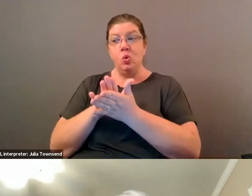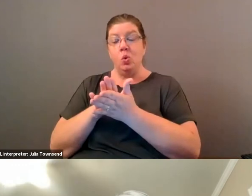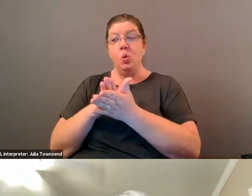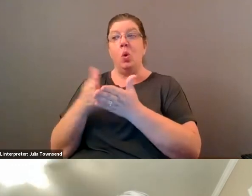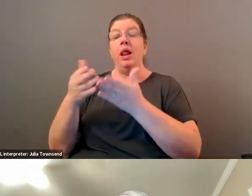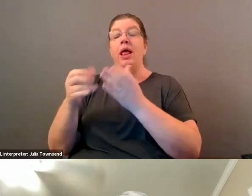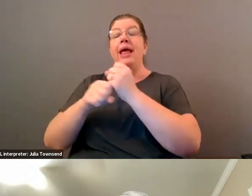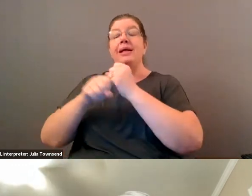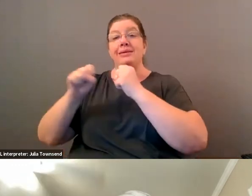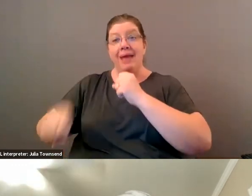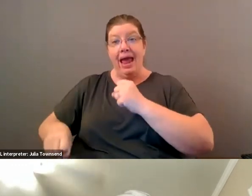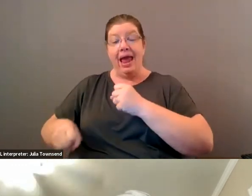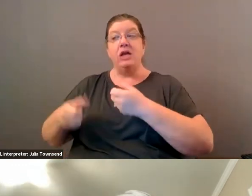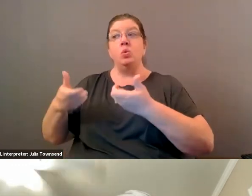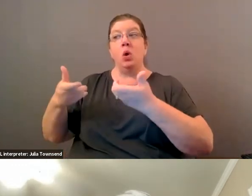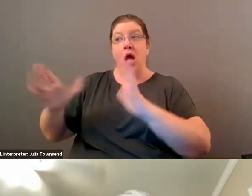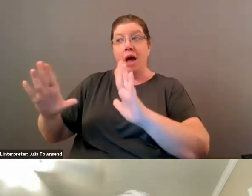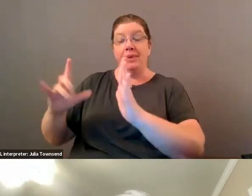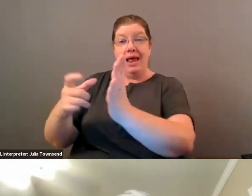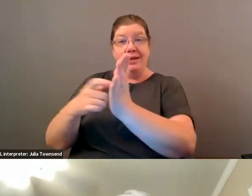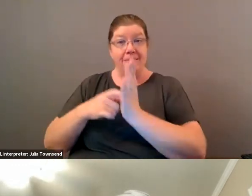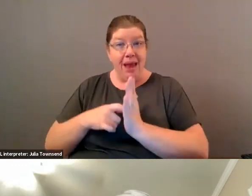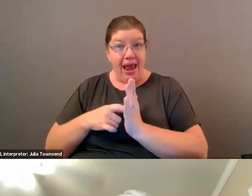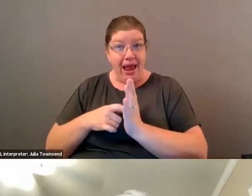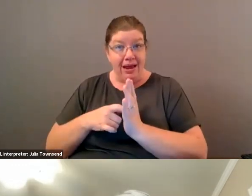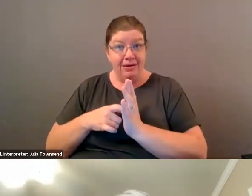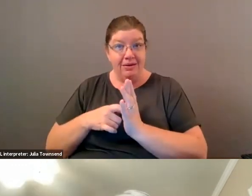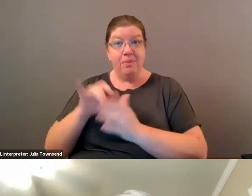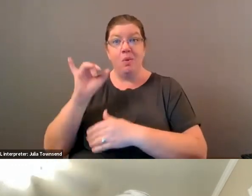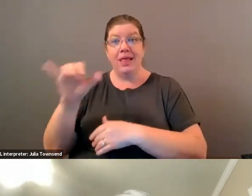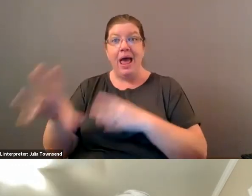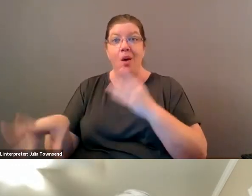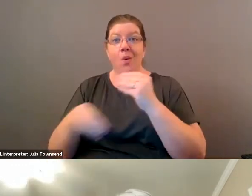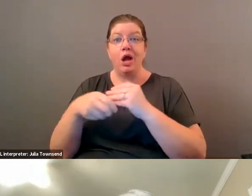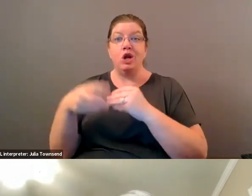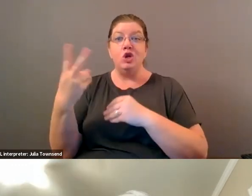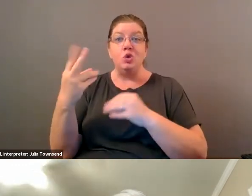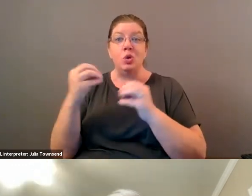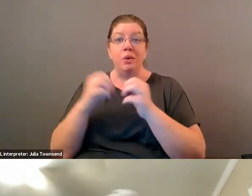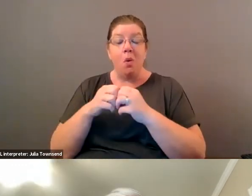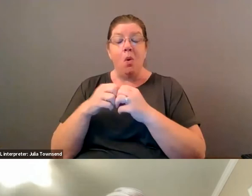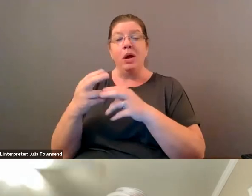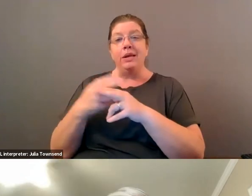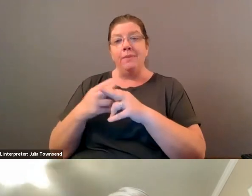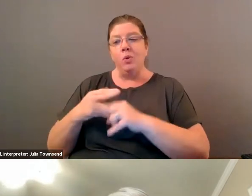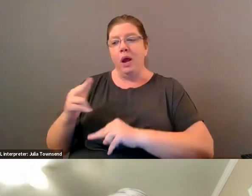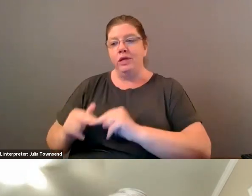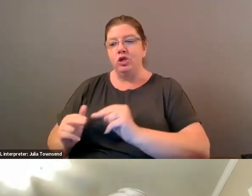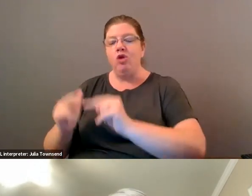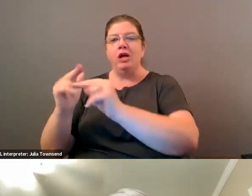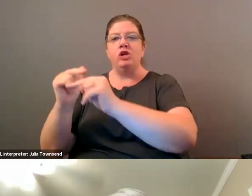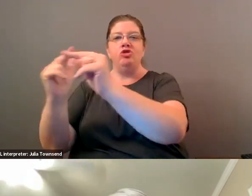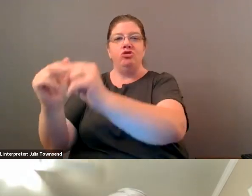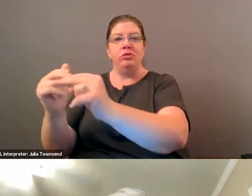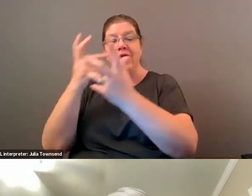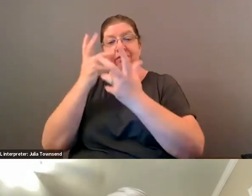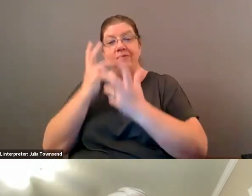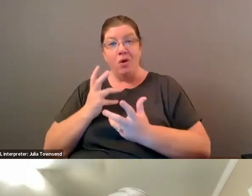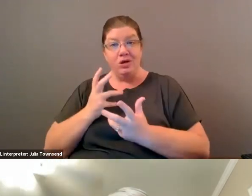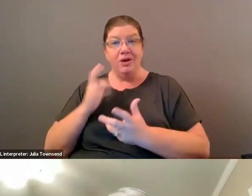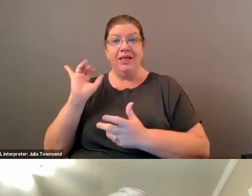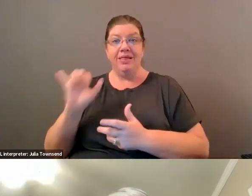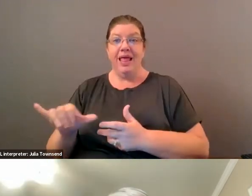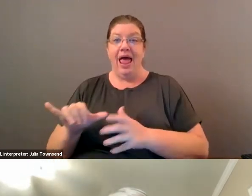demand. And in doing that, we added two more temporary structures. Unfortunately, that